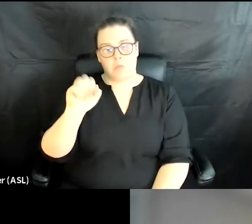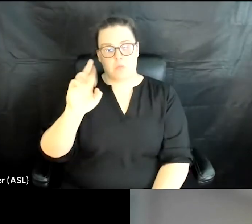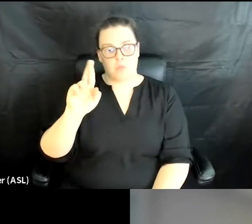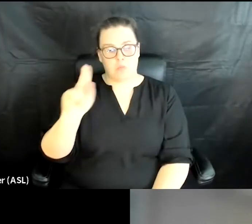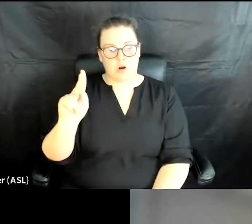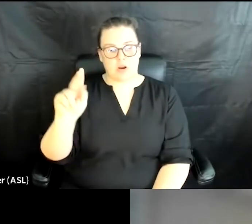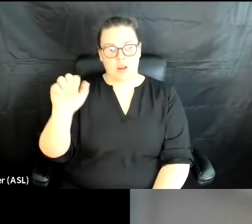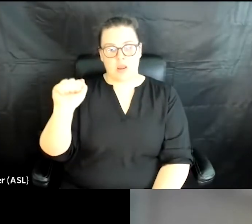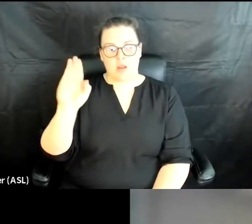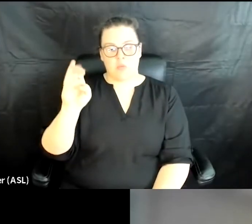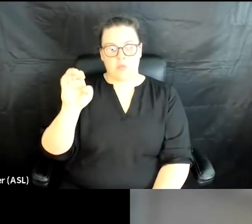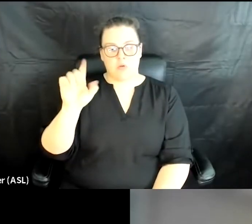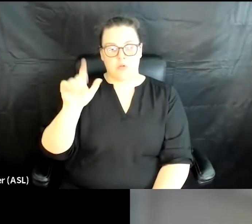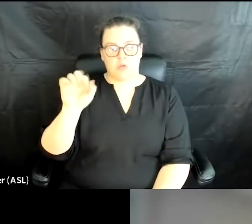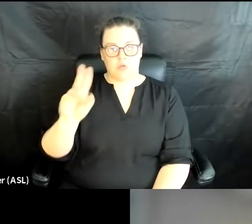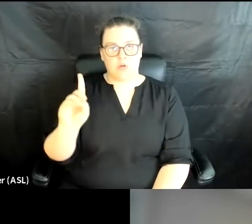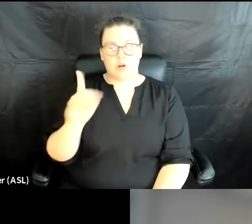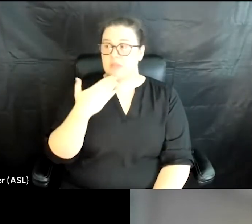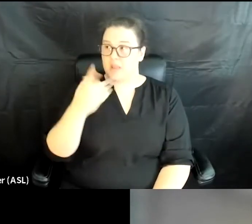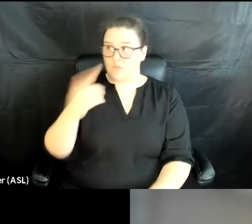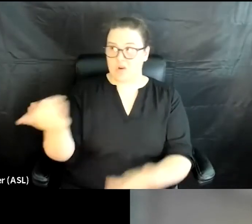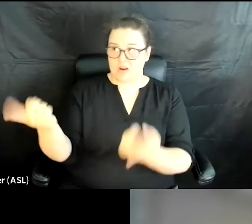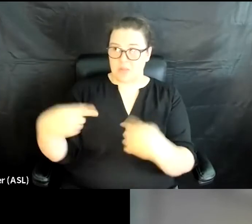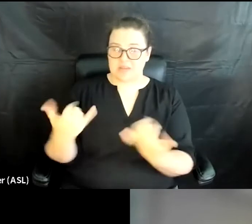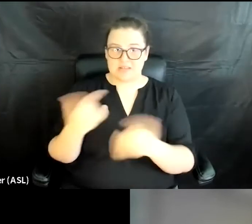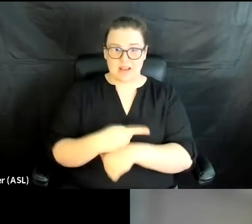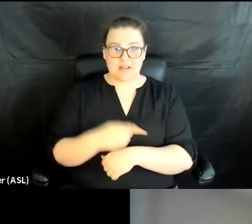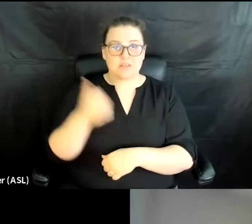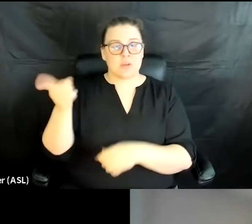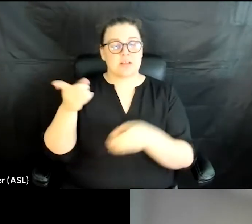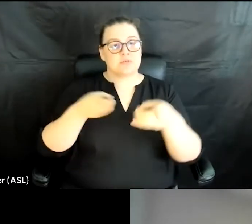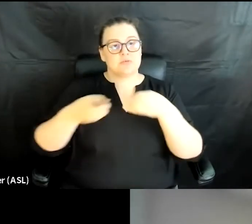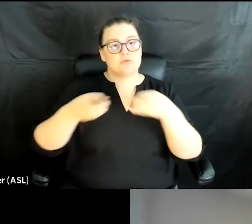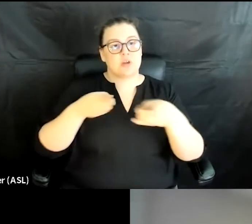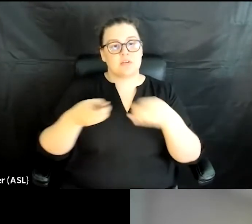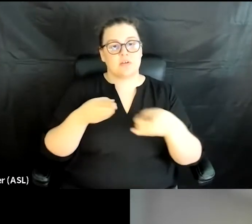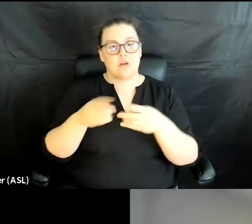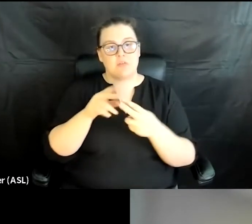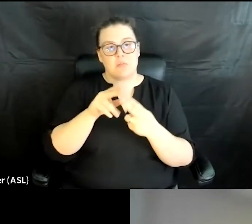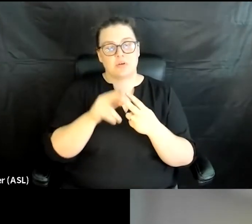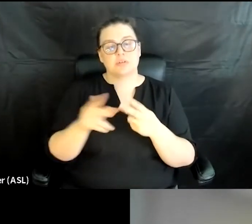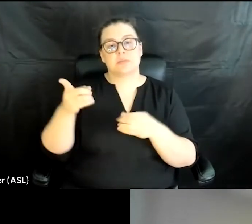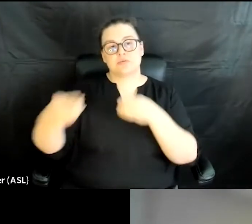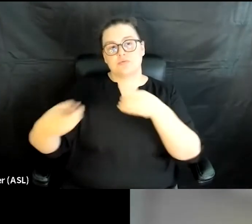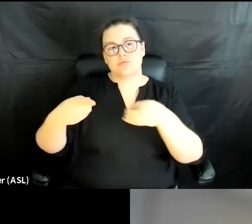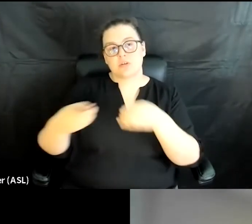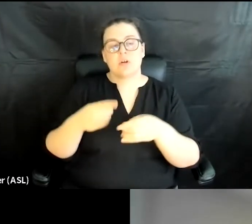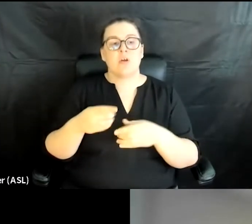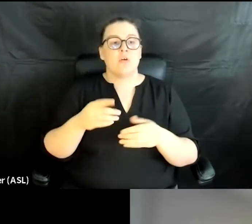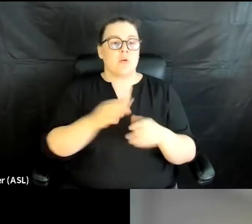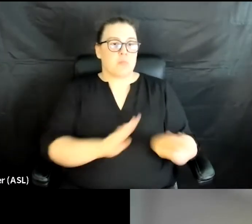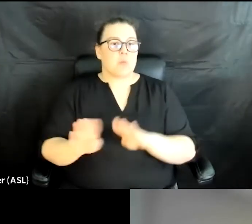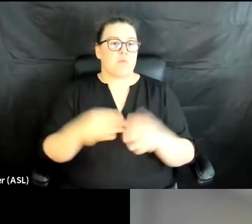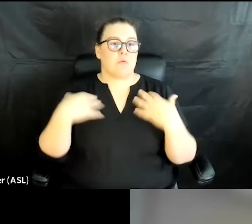Mark, for joining us today. And he is the Director of Strategic Partnerships and Director of the Behavioral Health Service Course at William